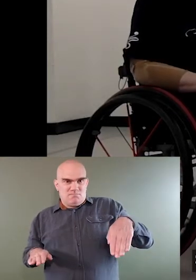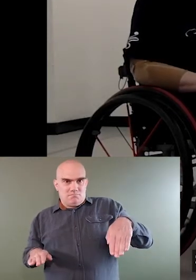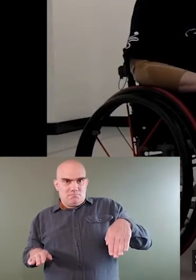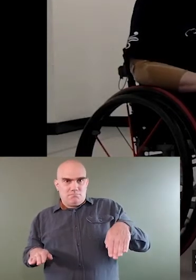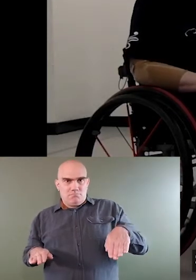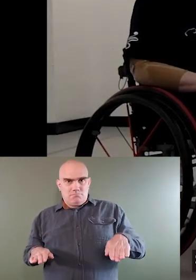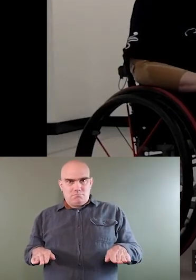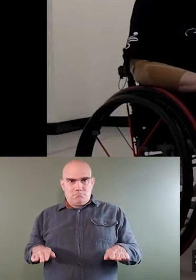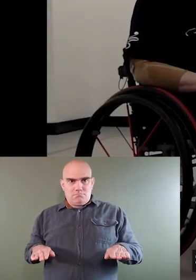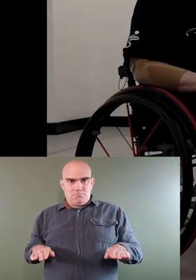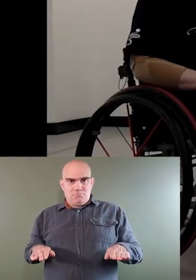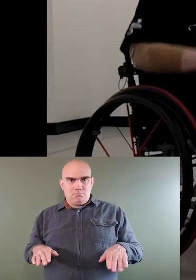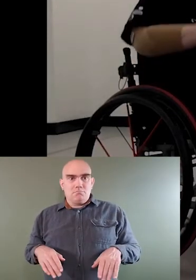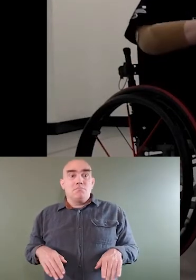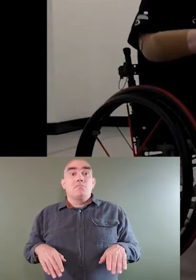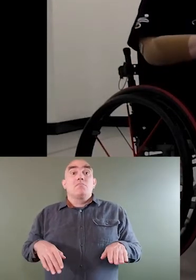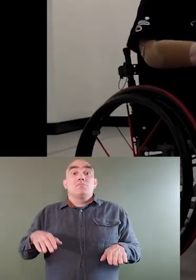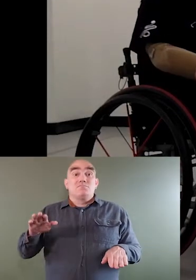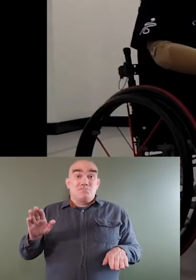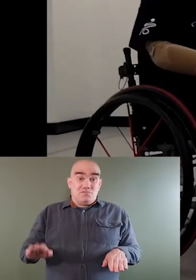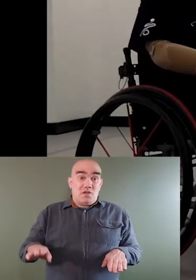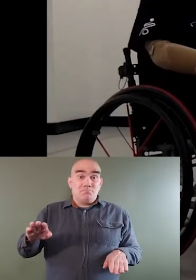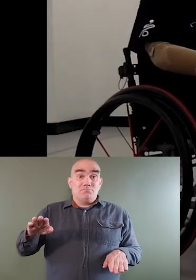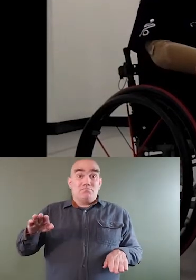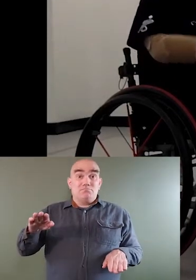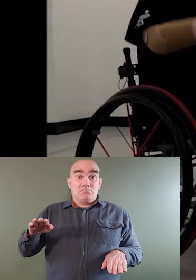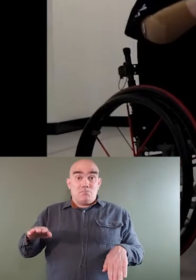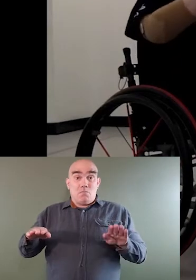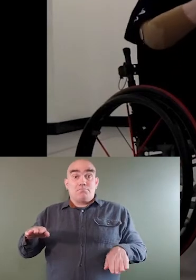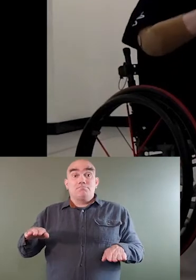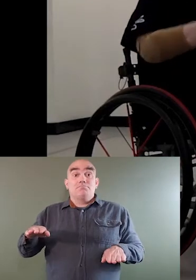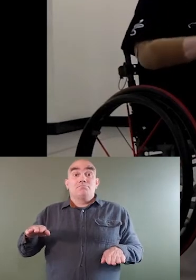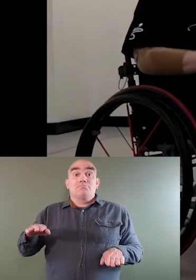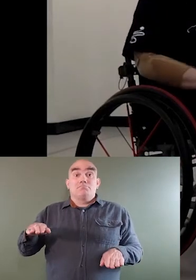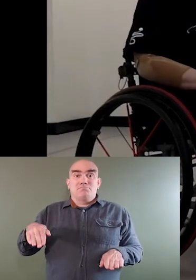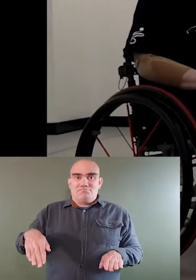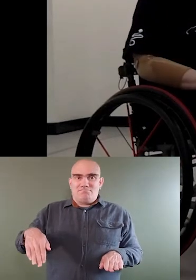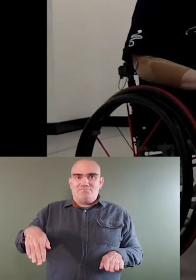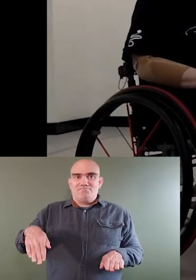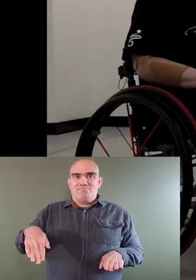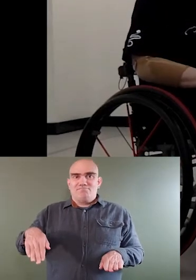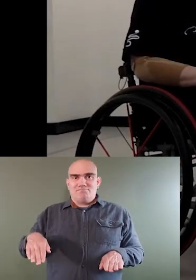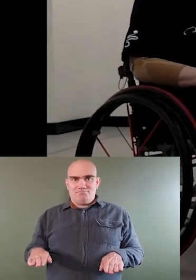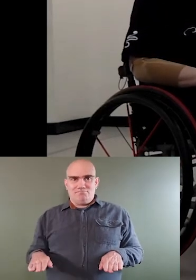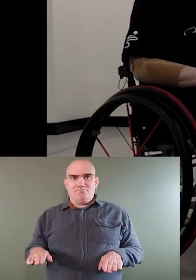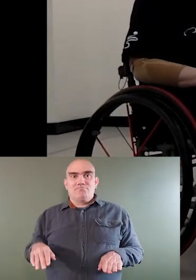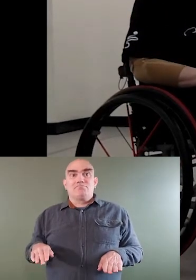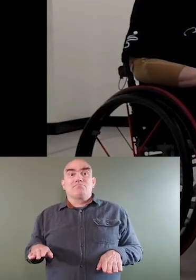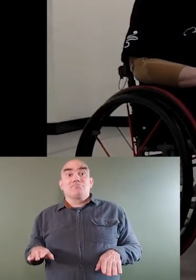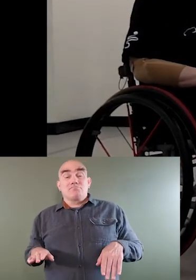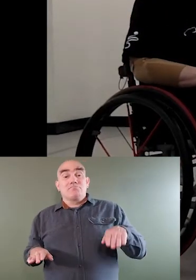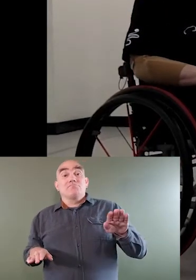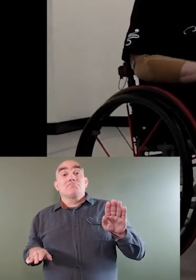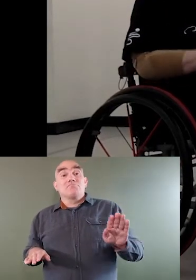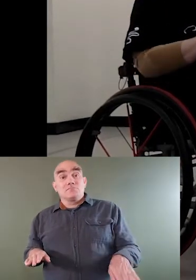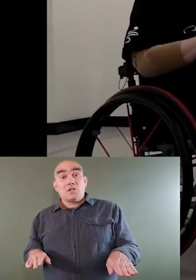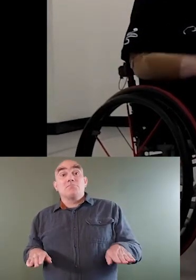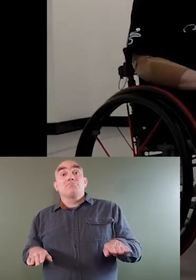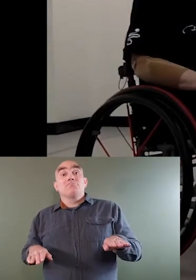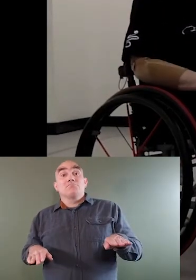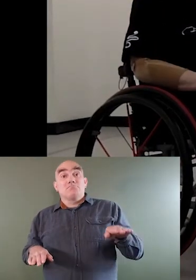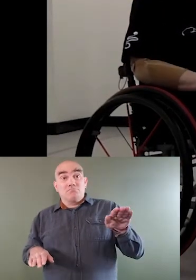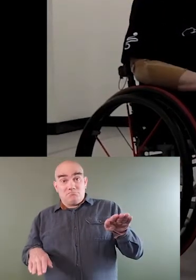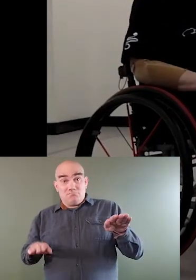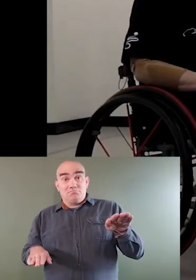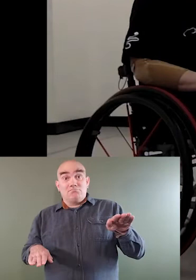on the left. Right side. Stomp, hop, step. Stomp,